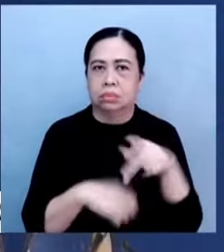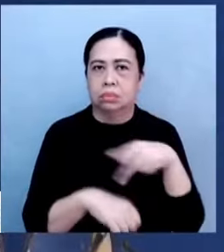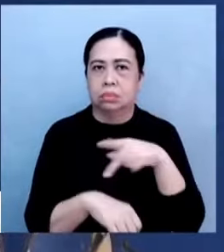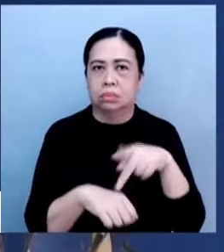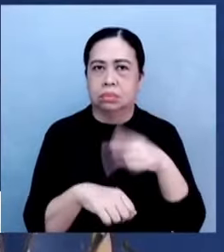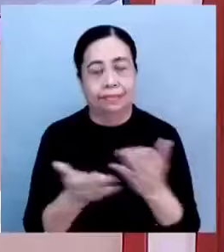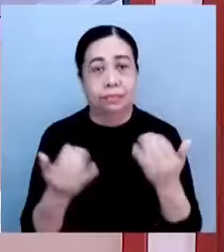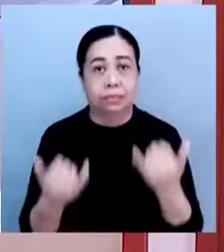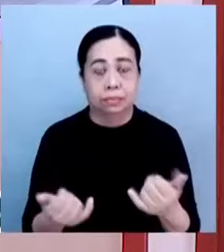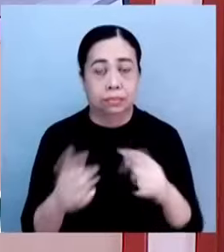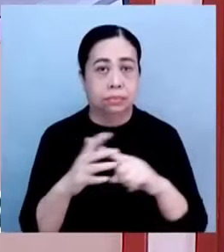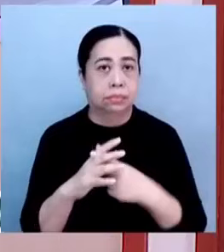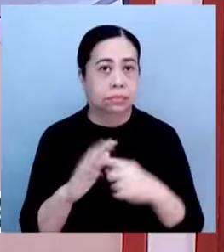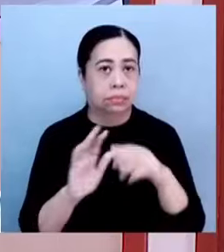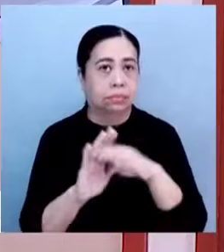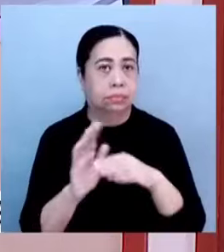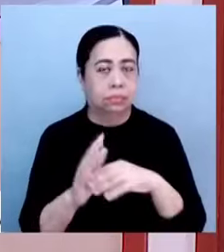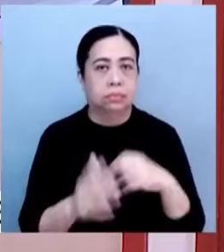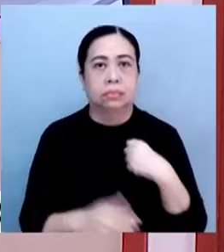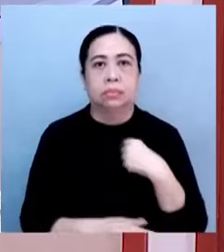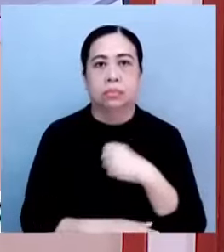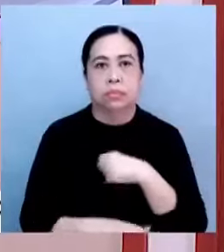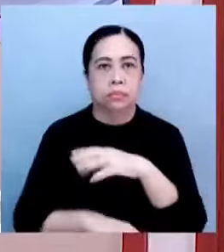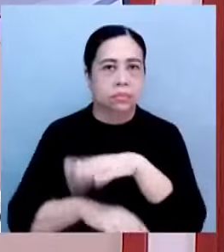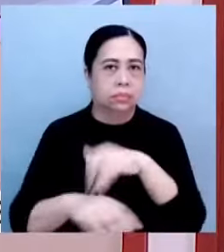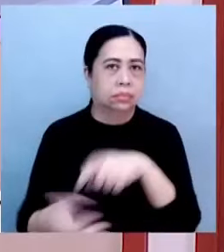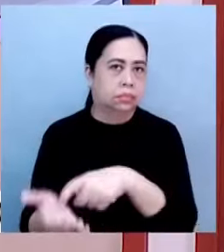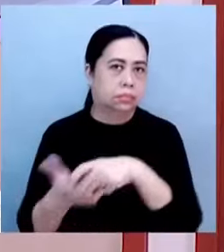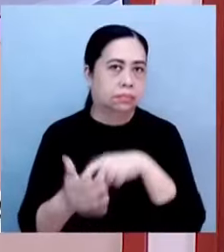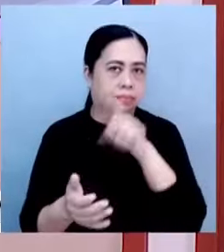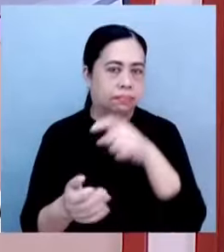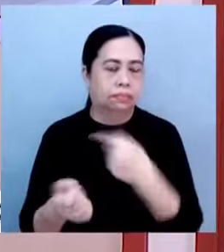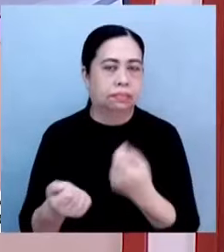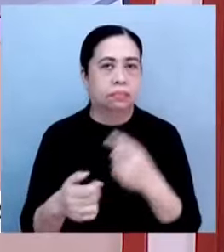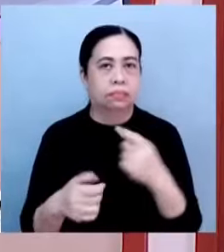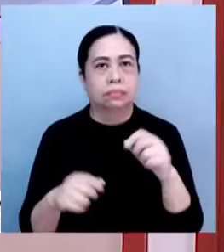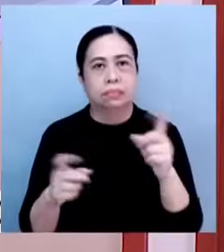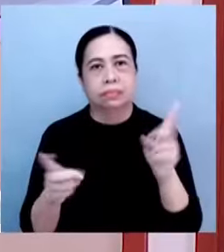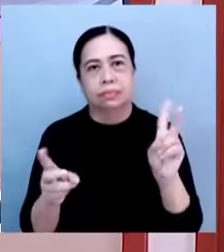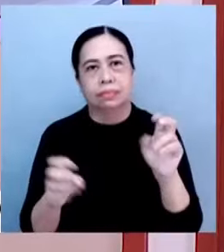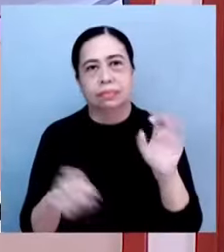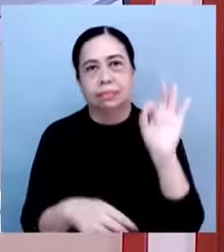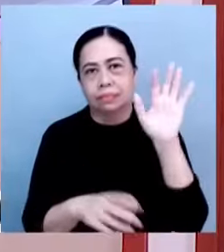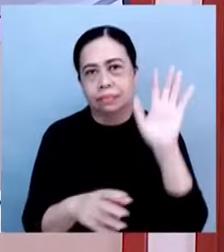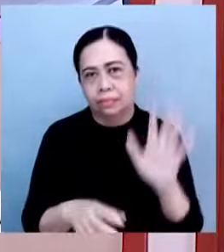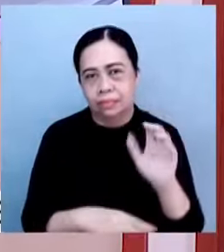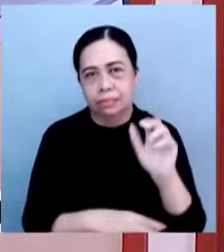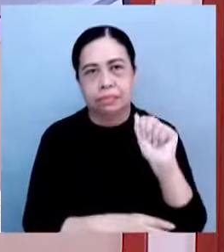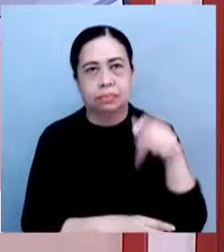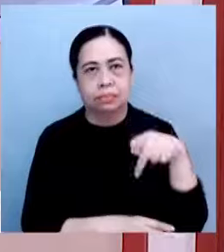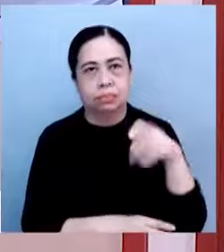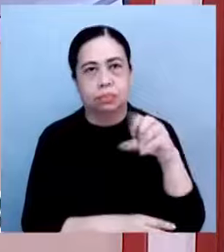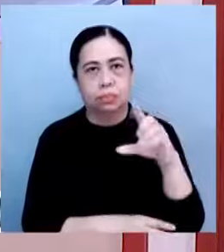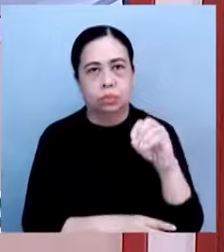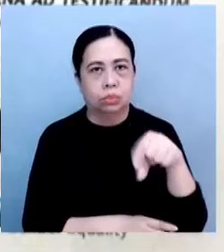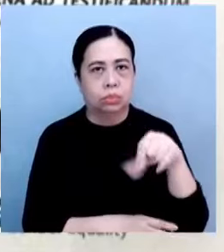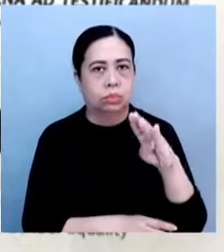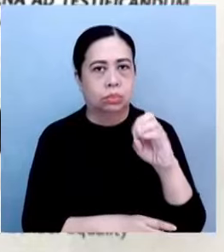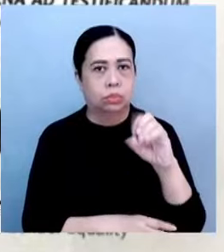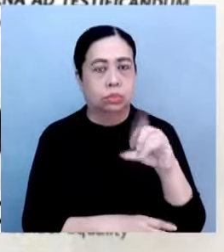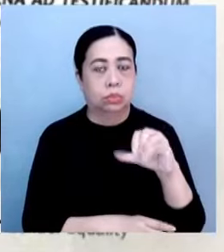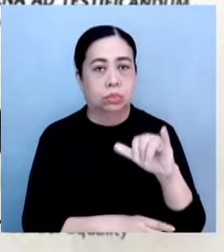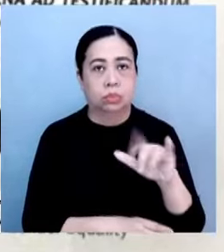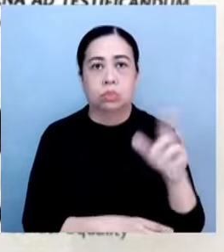sovereignty. The Senate issuing a subpoena for embattled televangelist Apollo Quiboloy. Senators want the Kingdom of